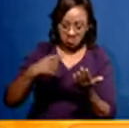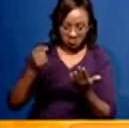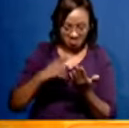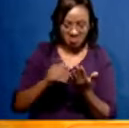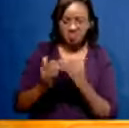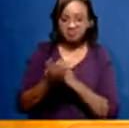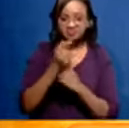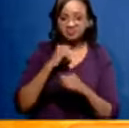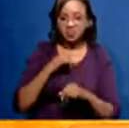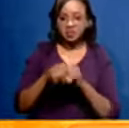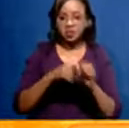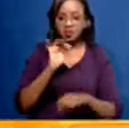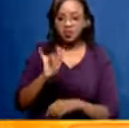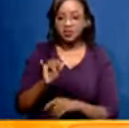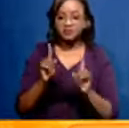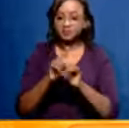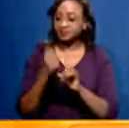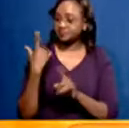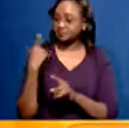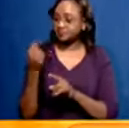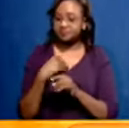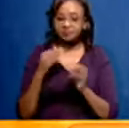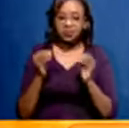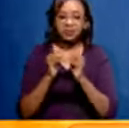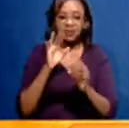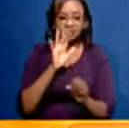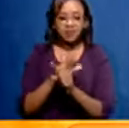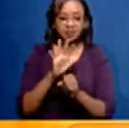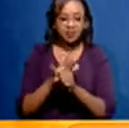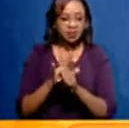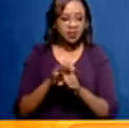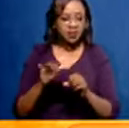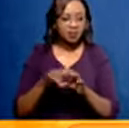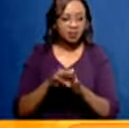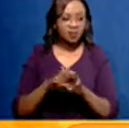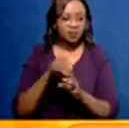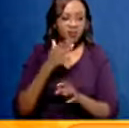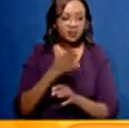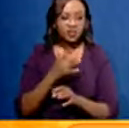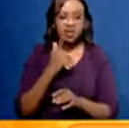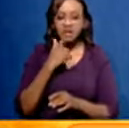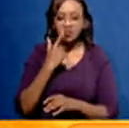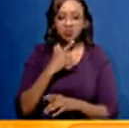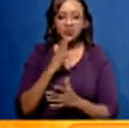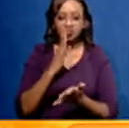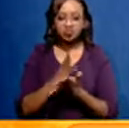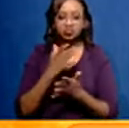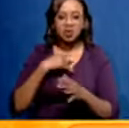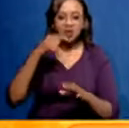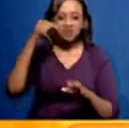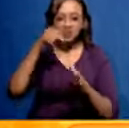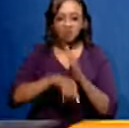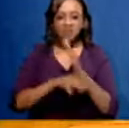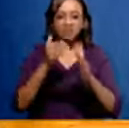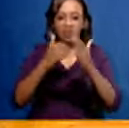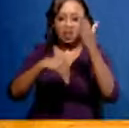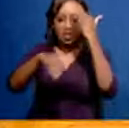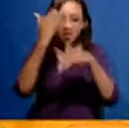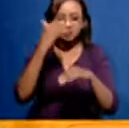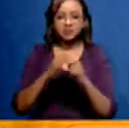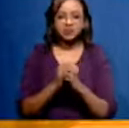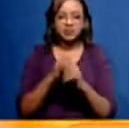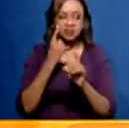met many faculty members who are not only bright, but also have very deep expertise in certain fields,